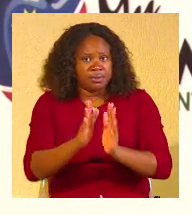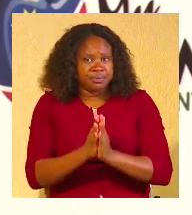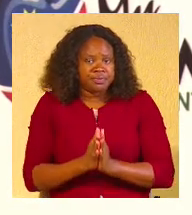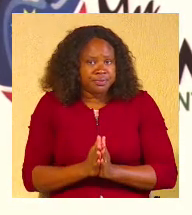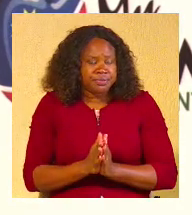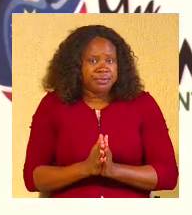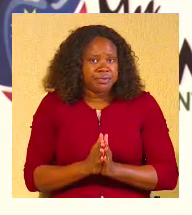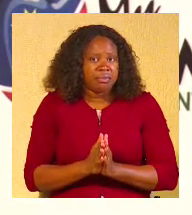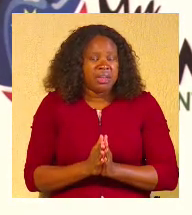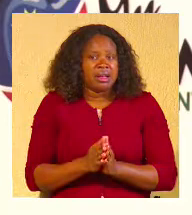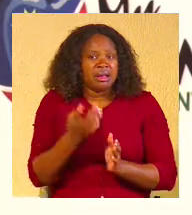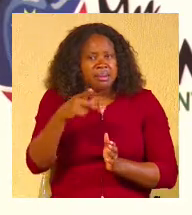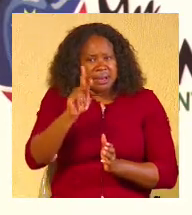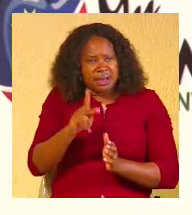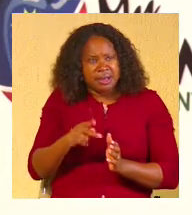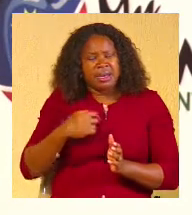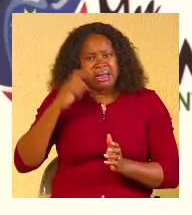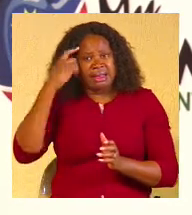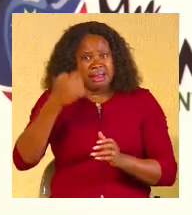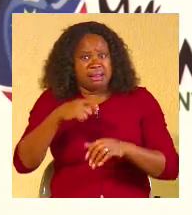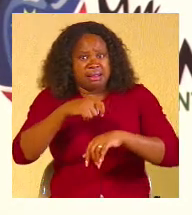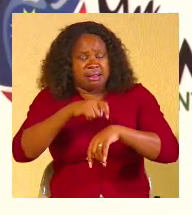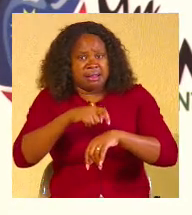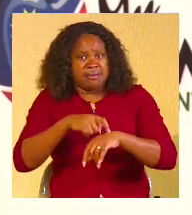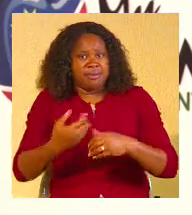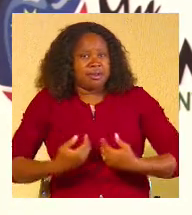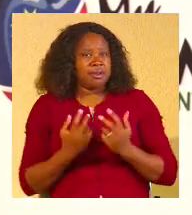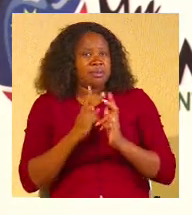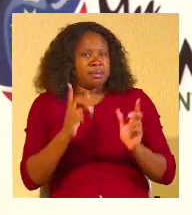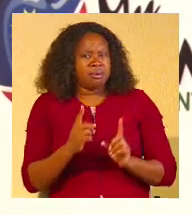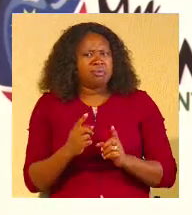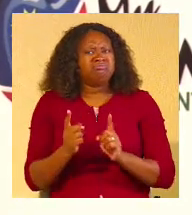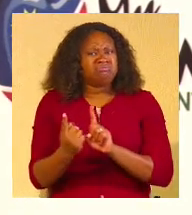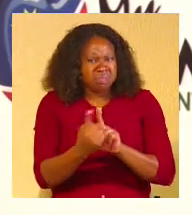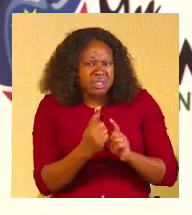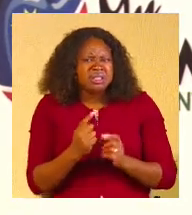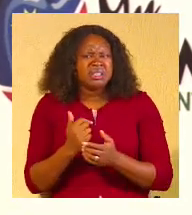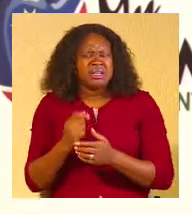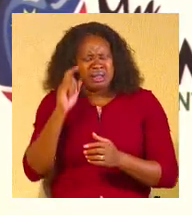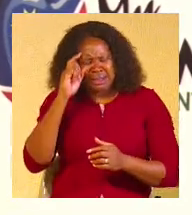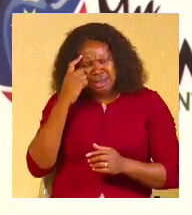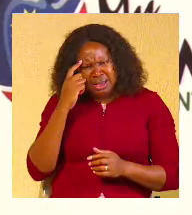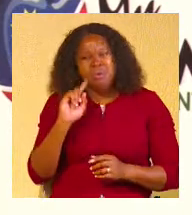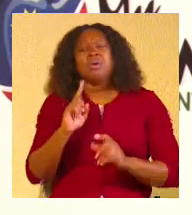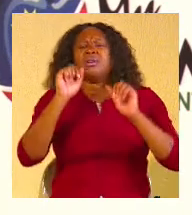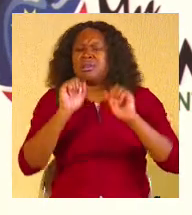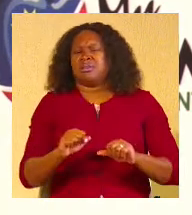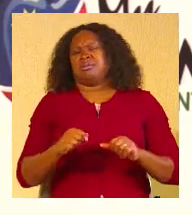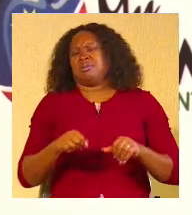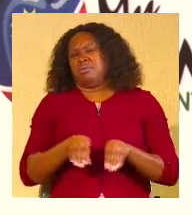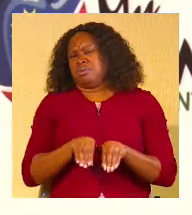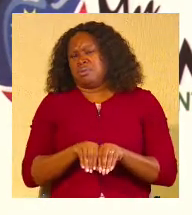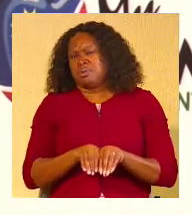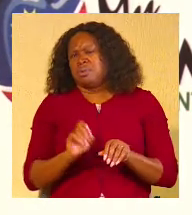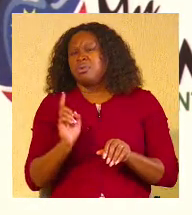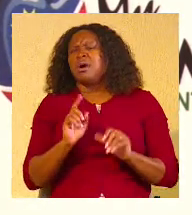then again, I think that this is also a great time again for young people to get together and actually sit down and say, what can we do about it? Again, I mentioned